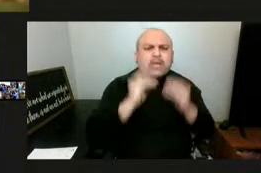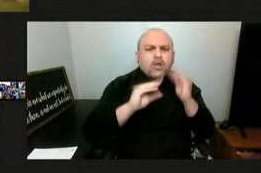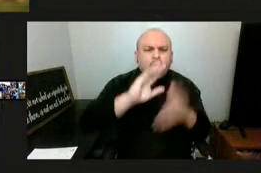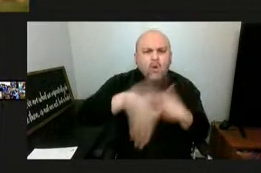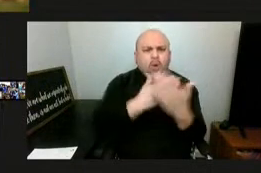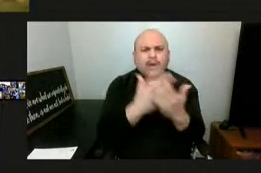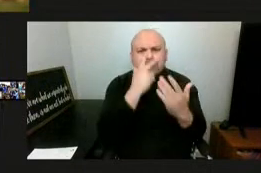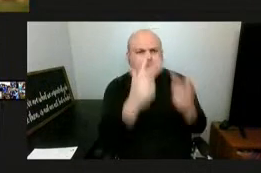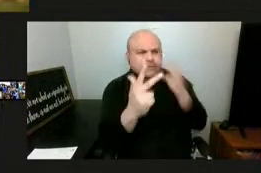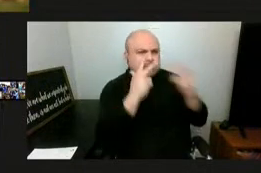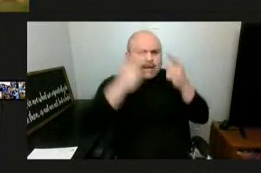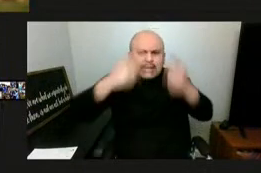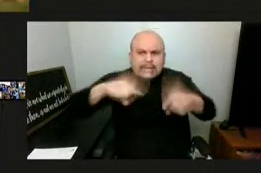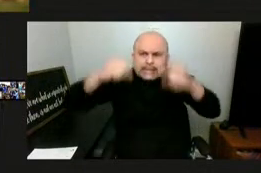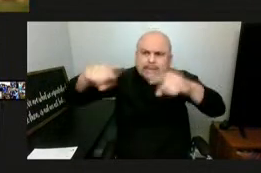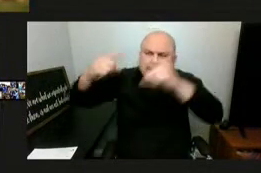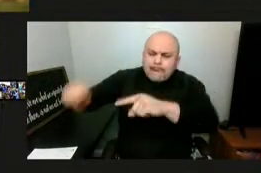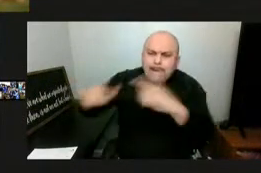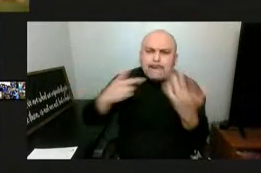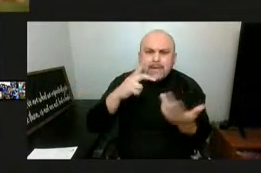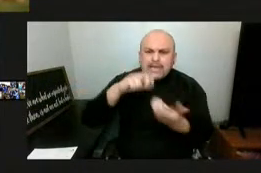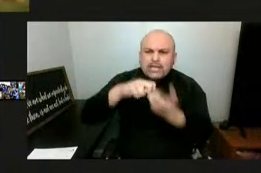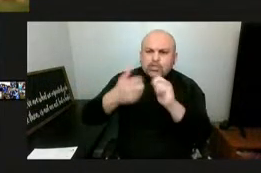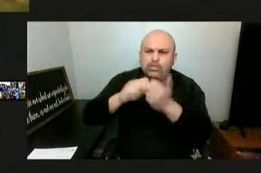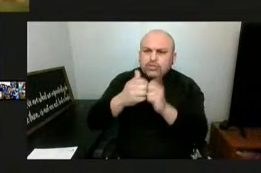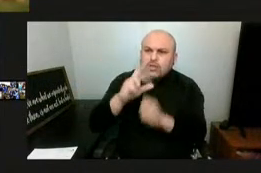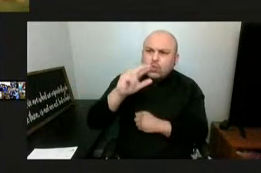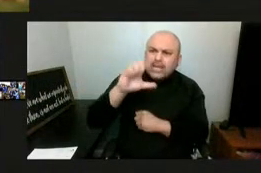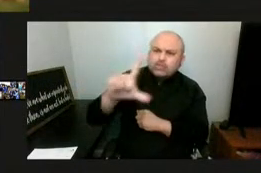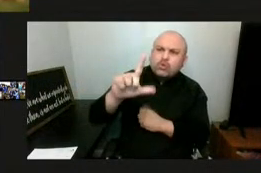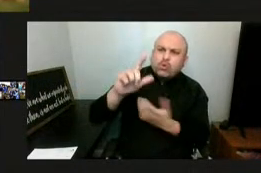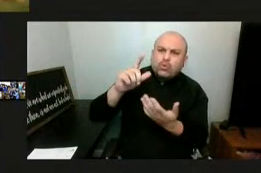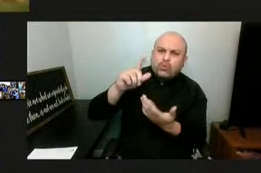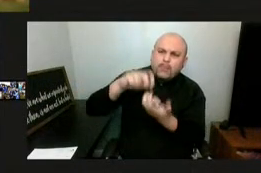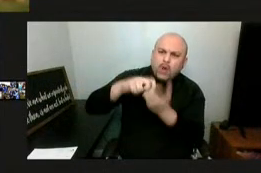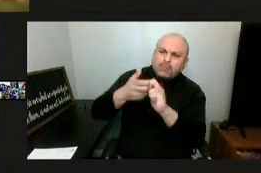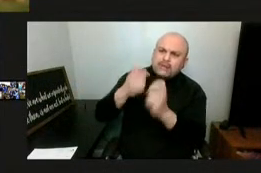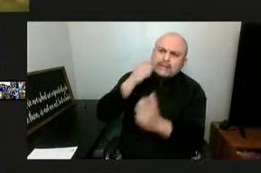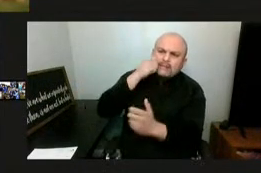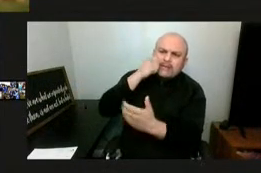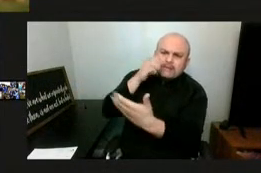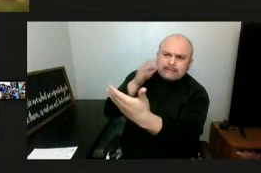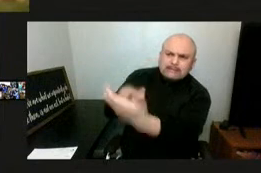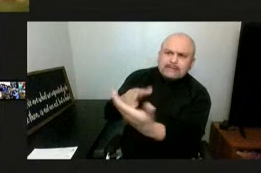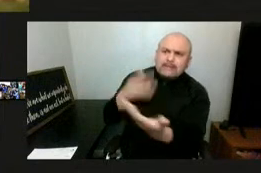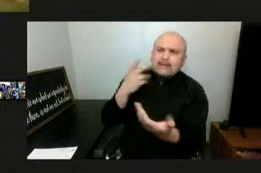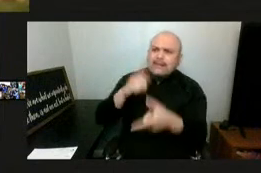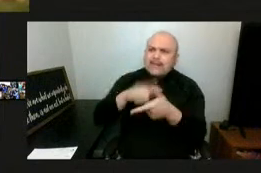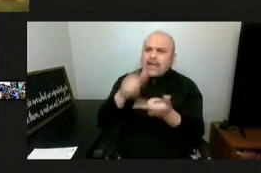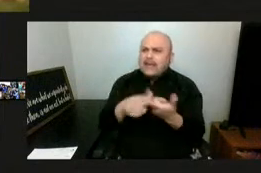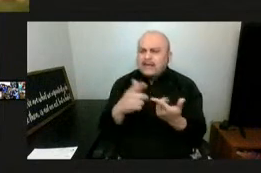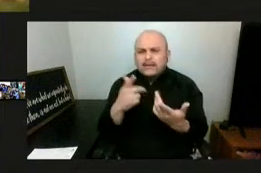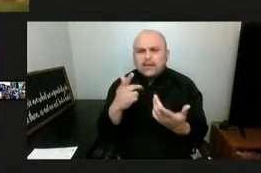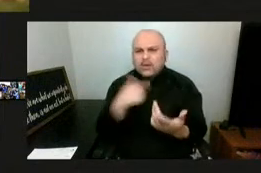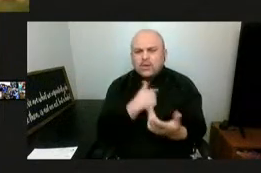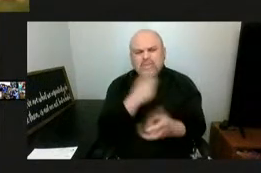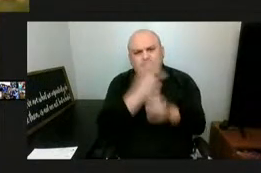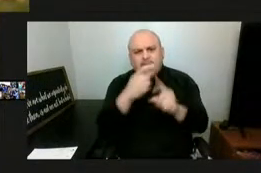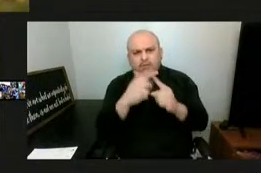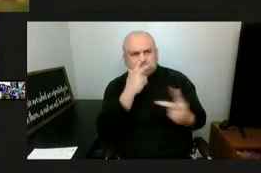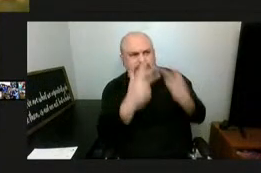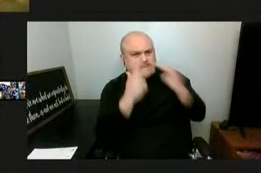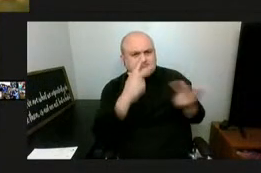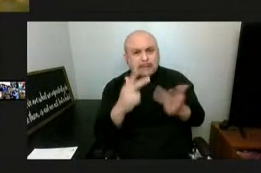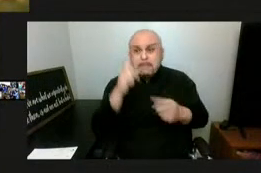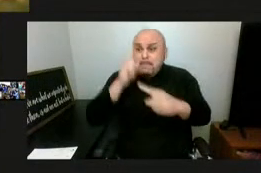where issues around racial justice were brought to bear and again, contributing to the levels